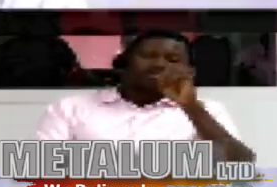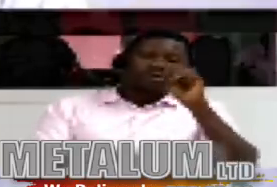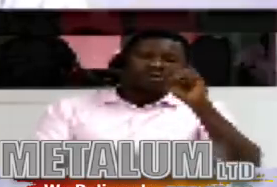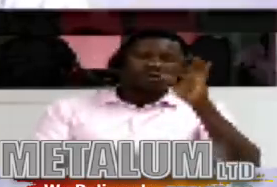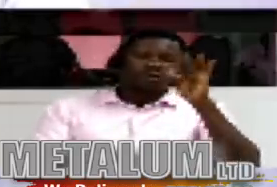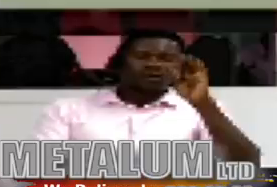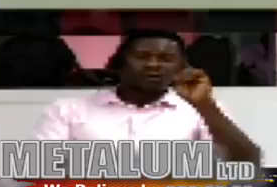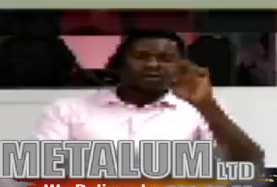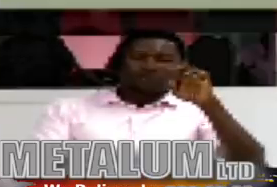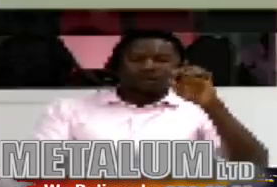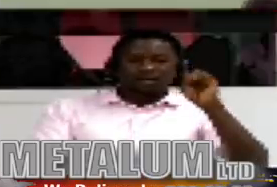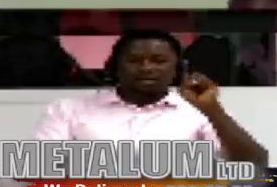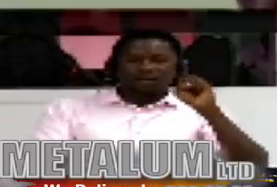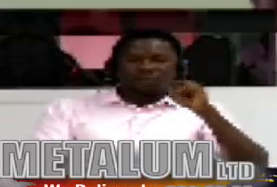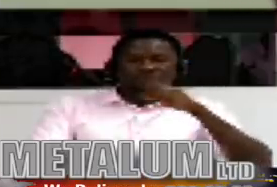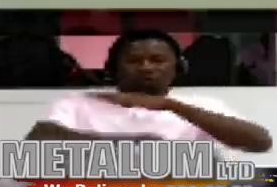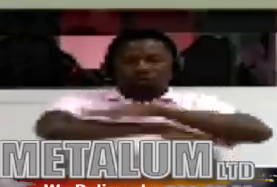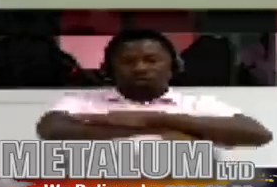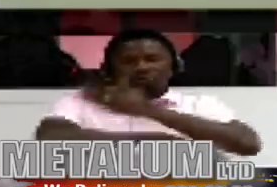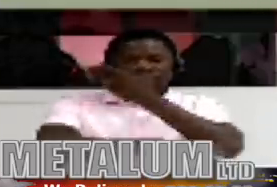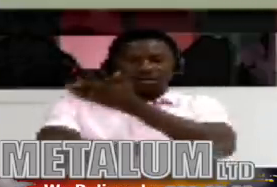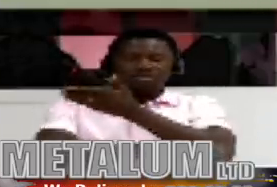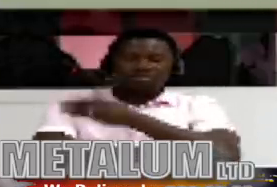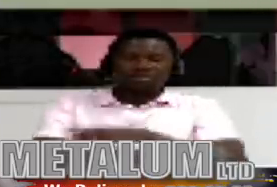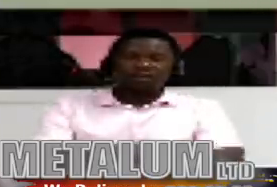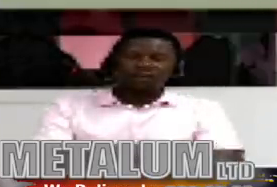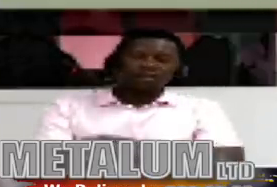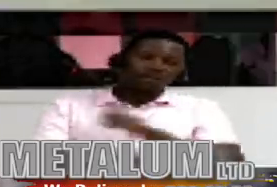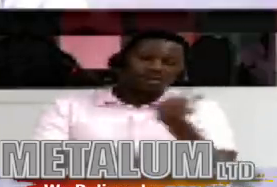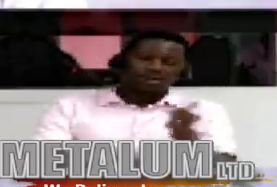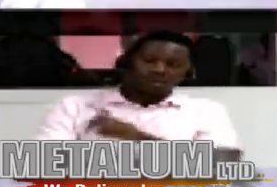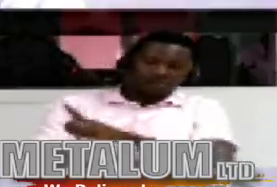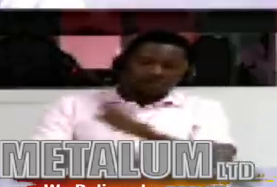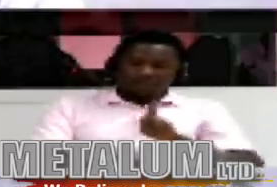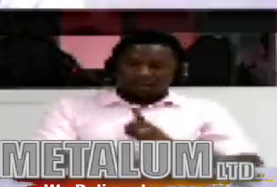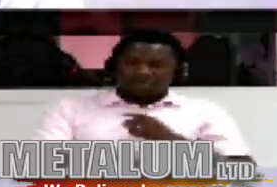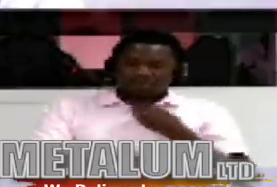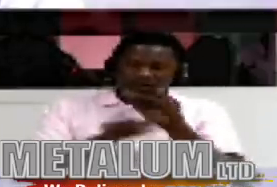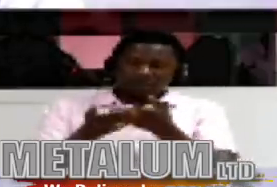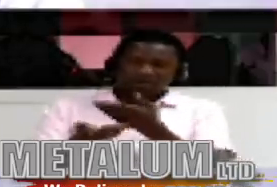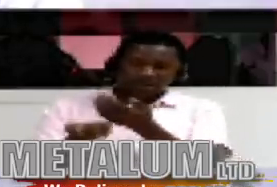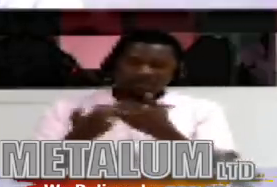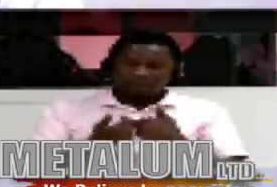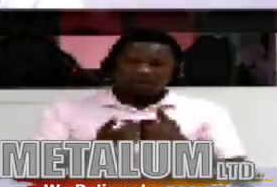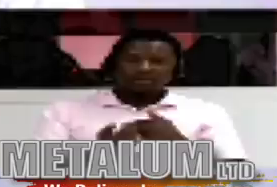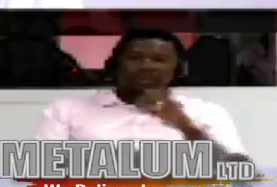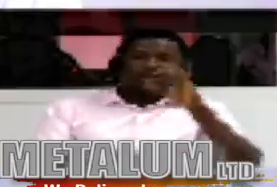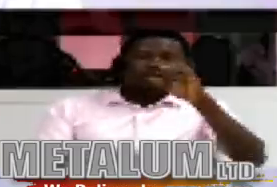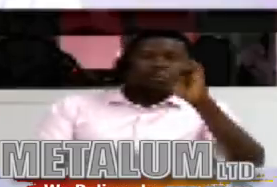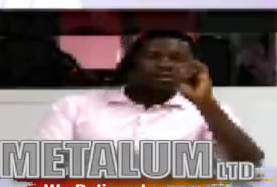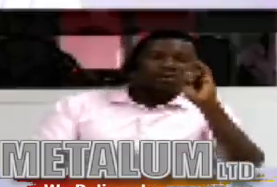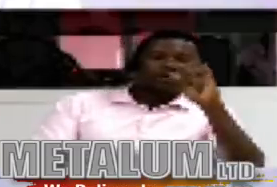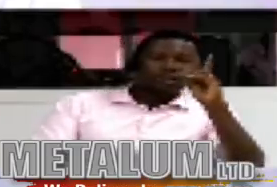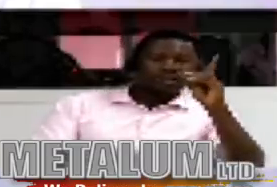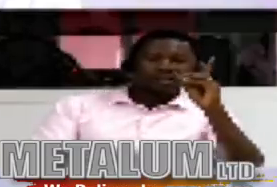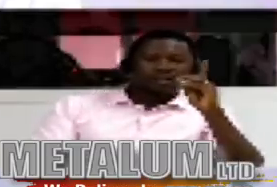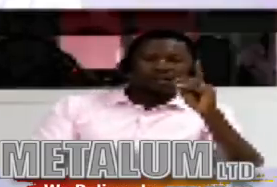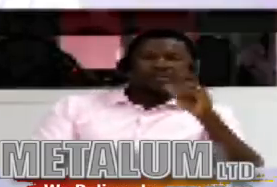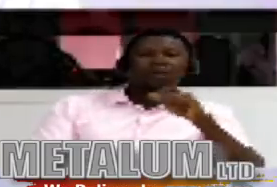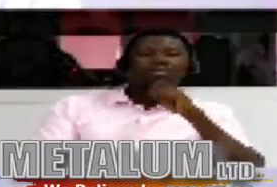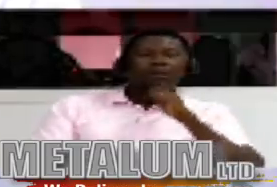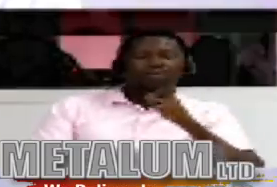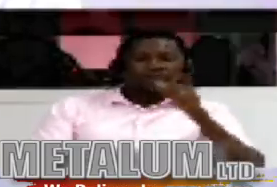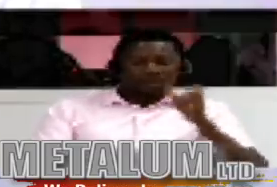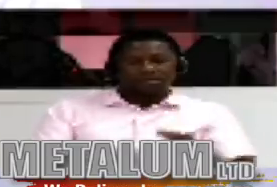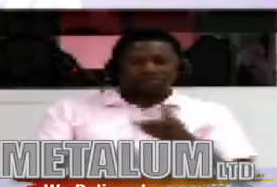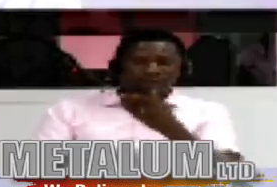school. And they, in turn, gave us a CID officer. But what I could not remember